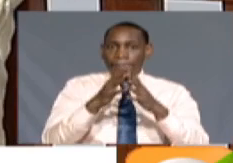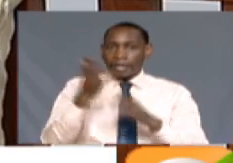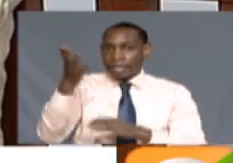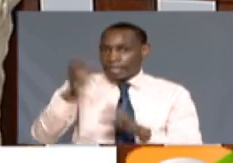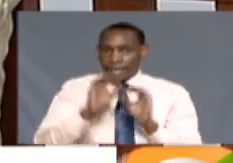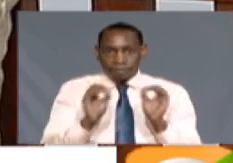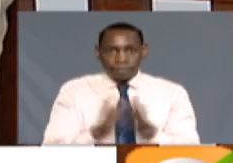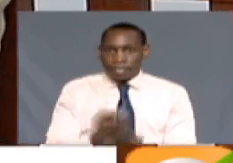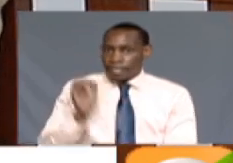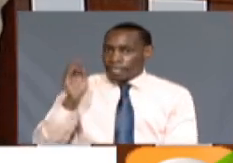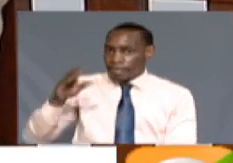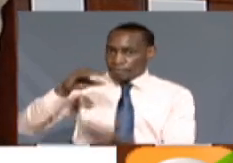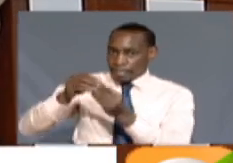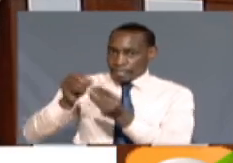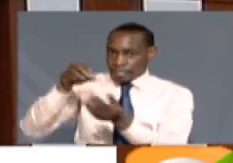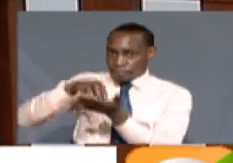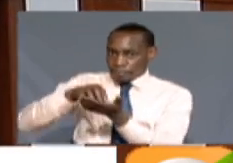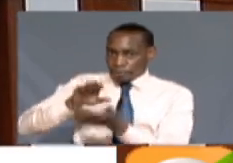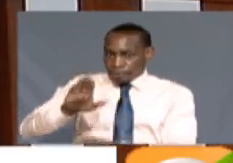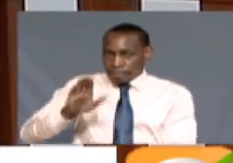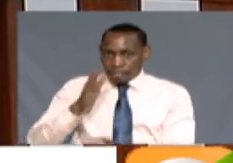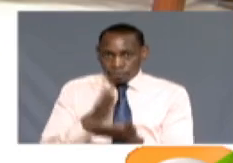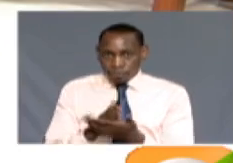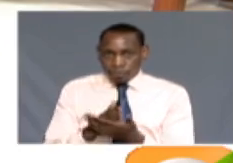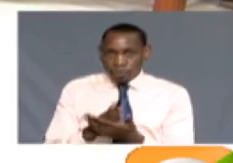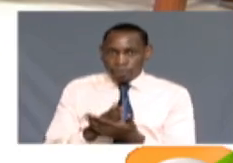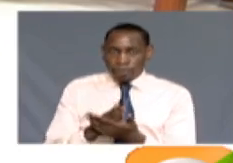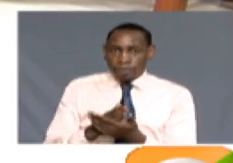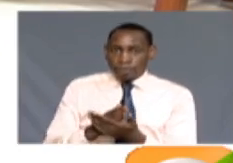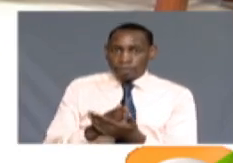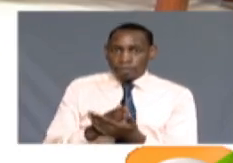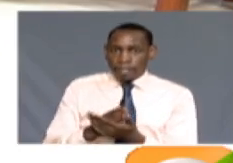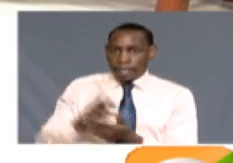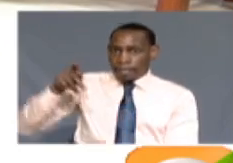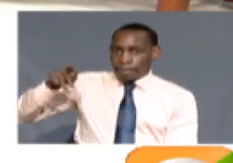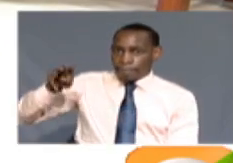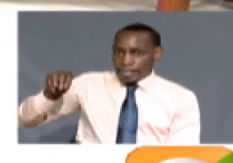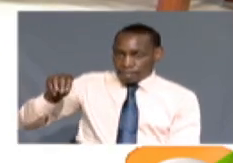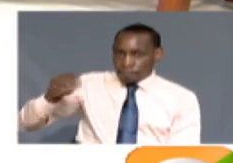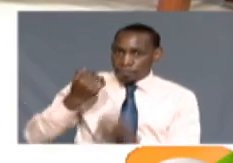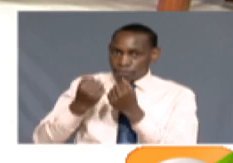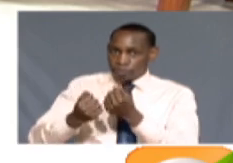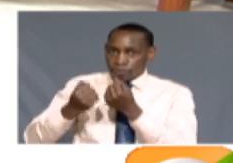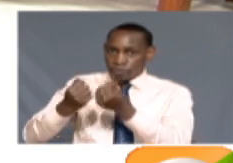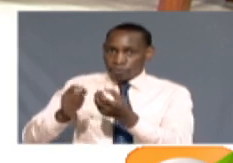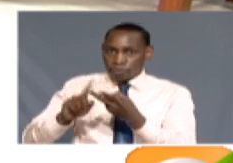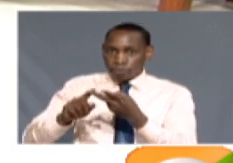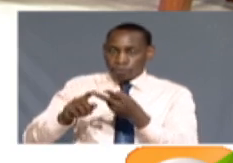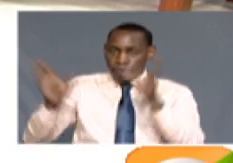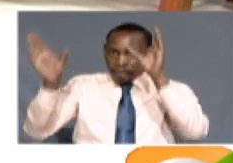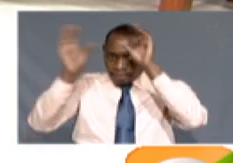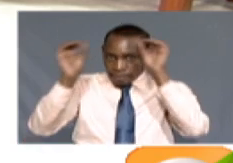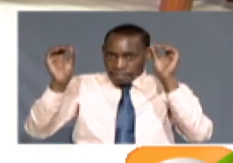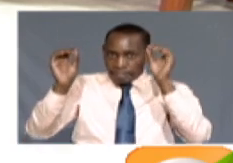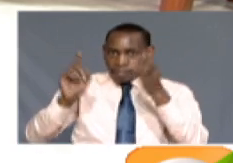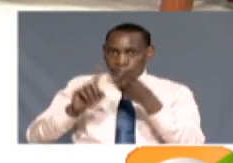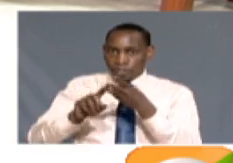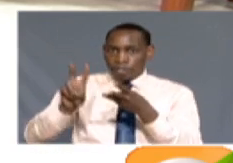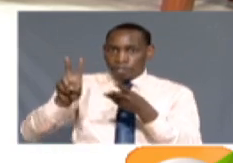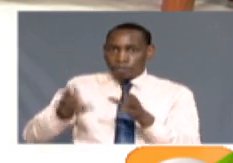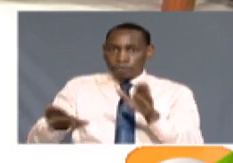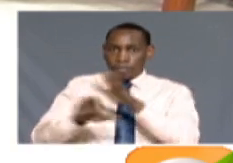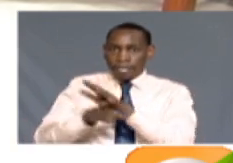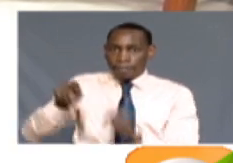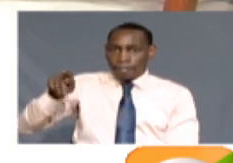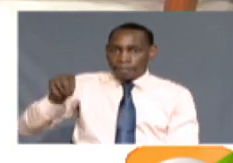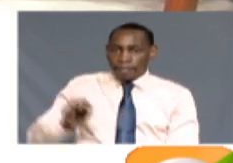create these positions, right? A powerful prime minister, a ceremonial president, two deputy prime ministers,